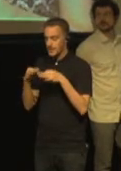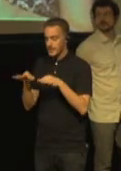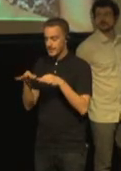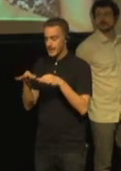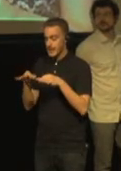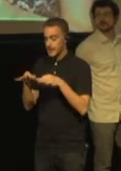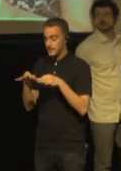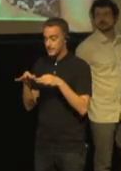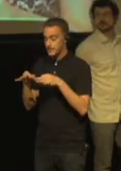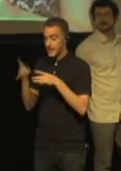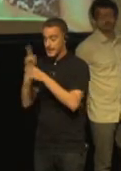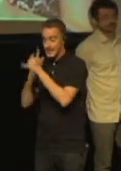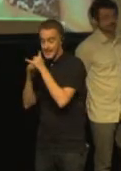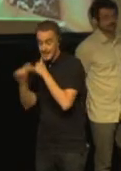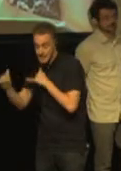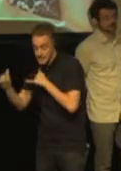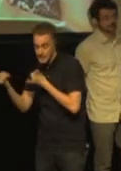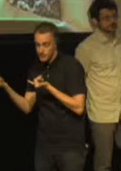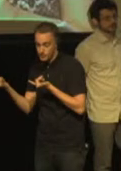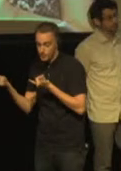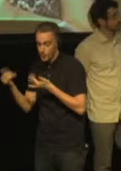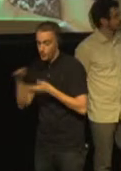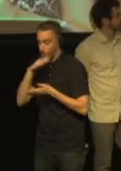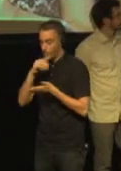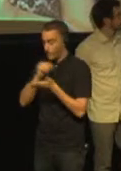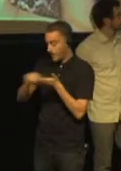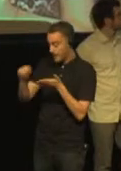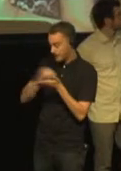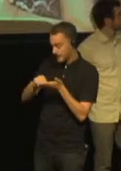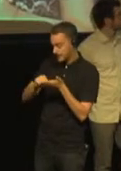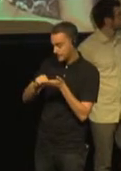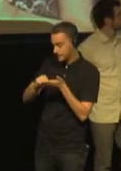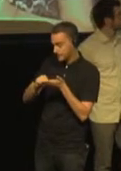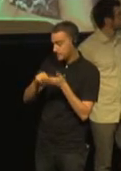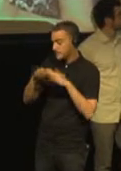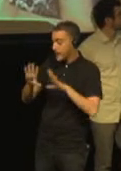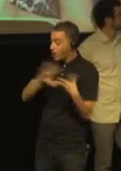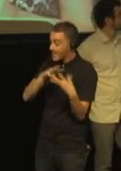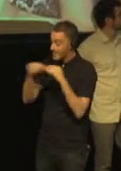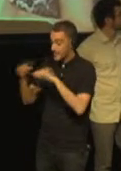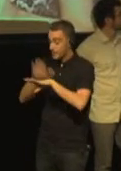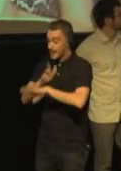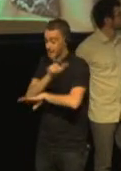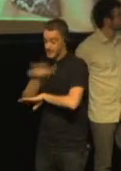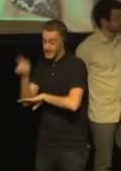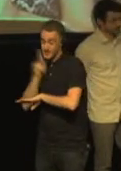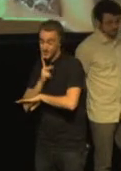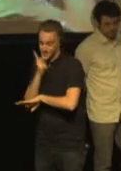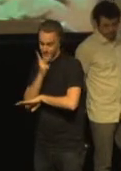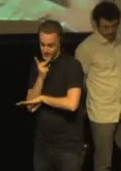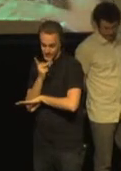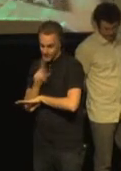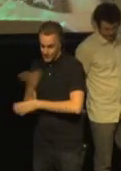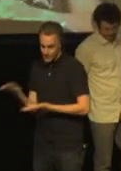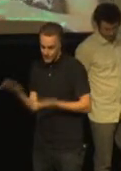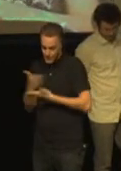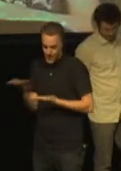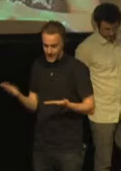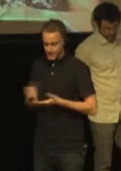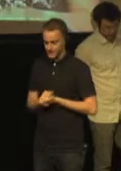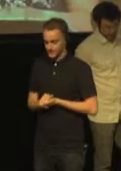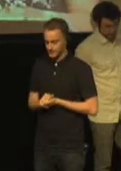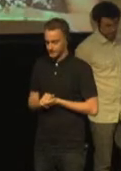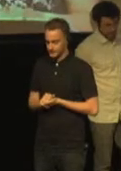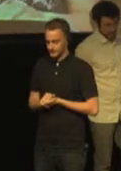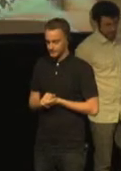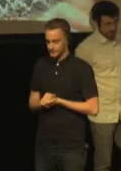necessarily accessible to every single deafblind person. And they may be missing out from stating their deafblindness